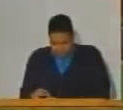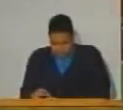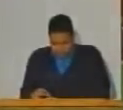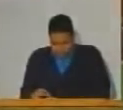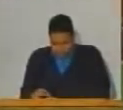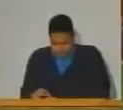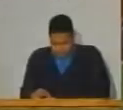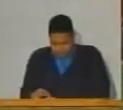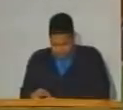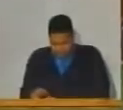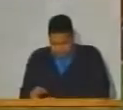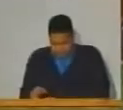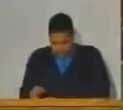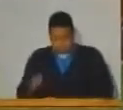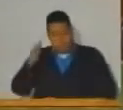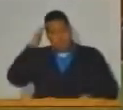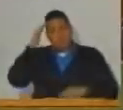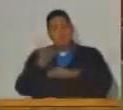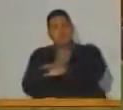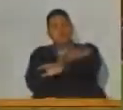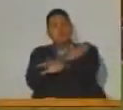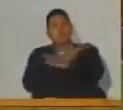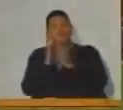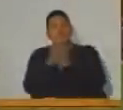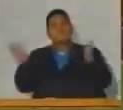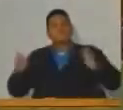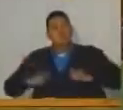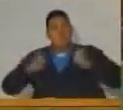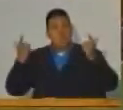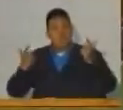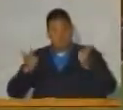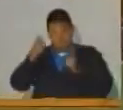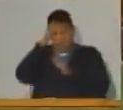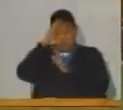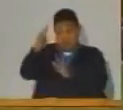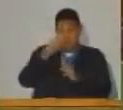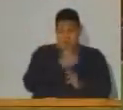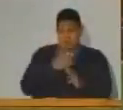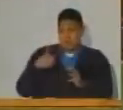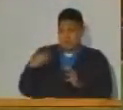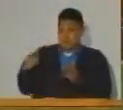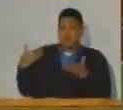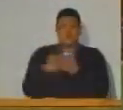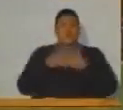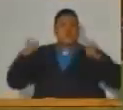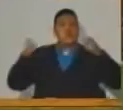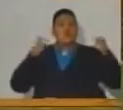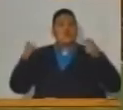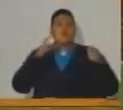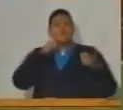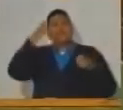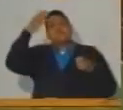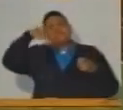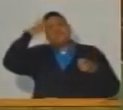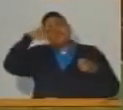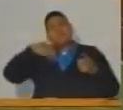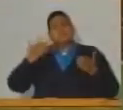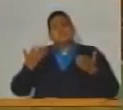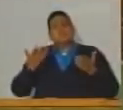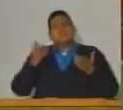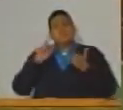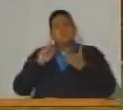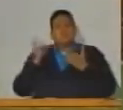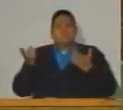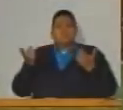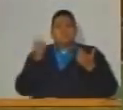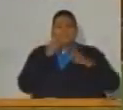improving general well-being. Honorable members, the new administration takes very seriously the